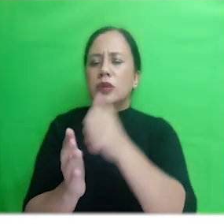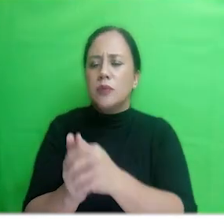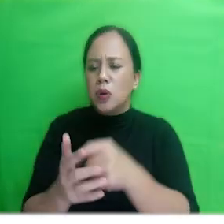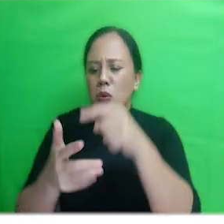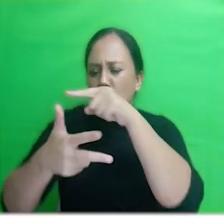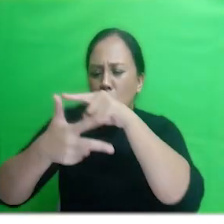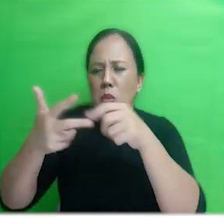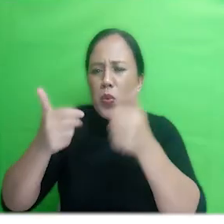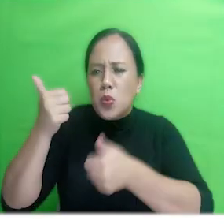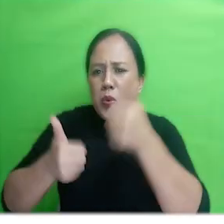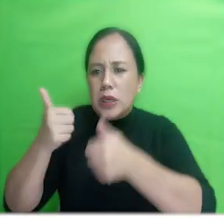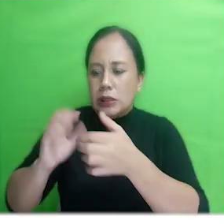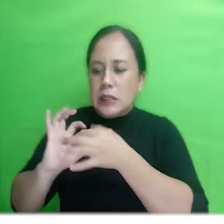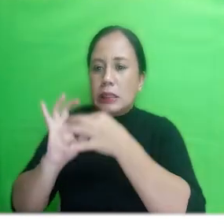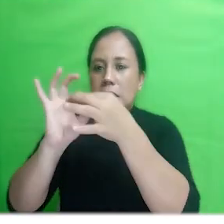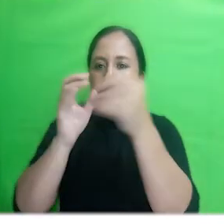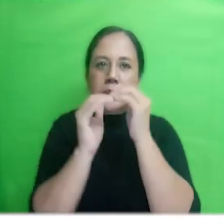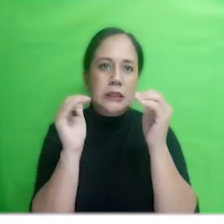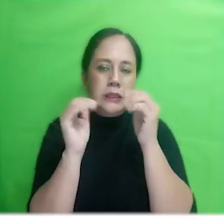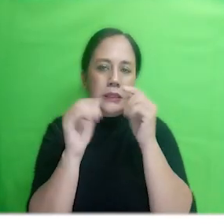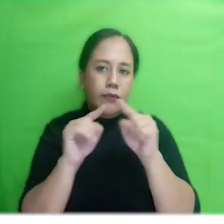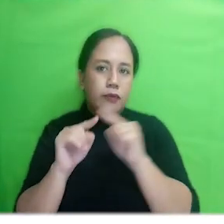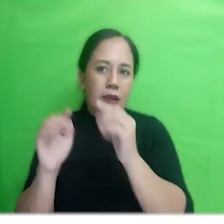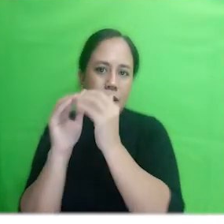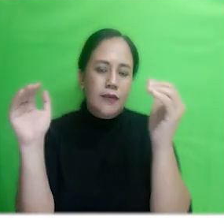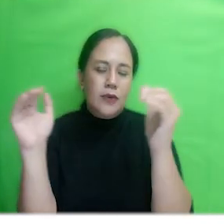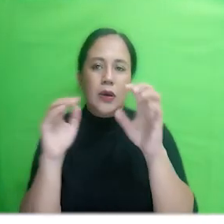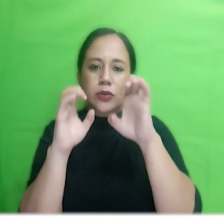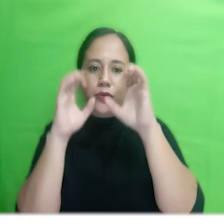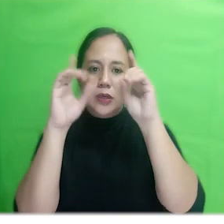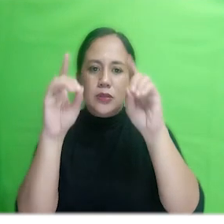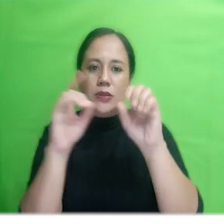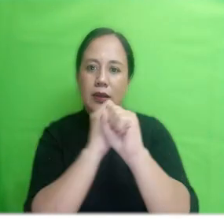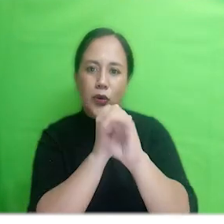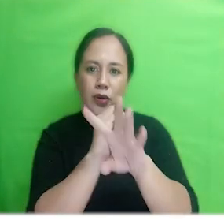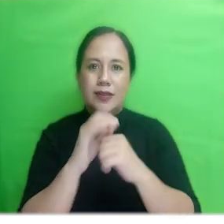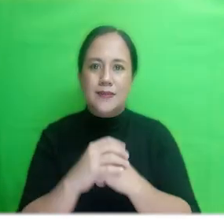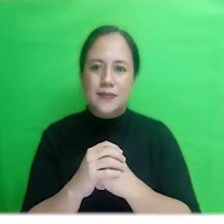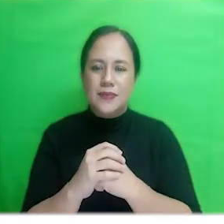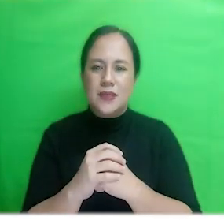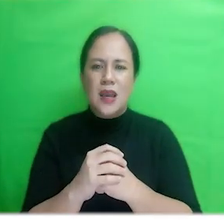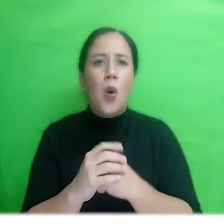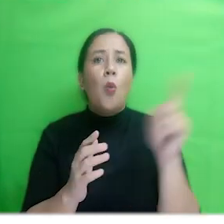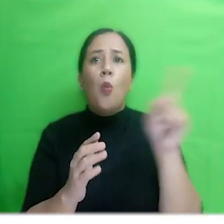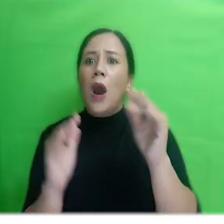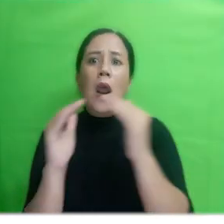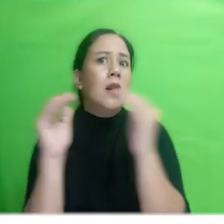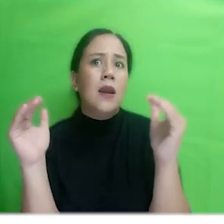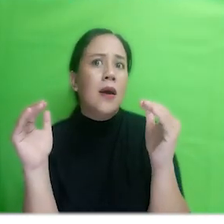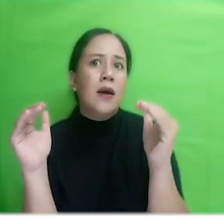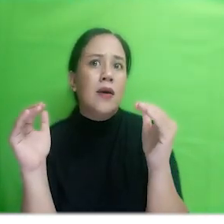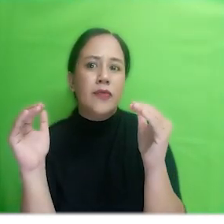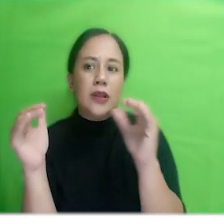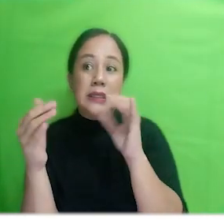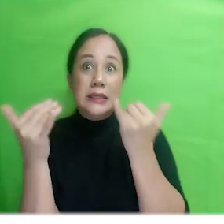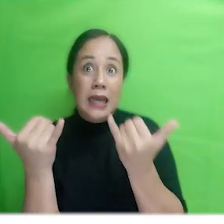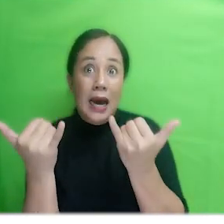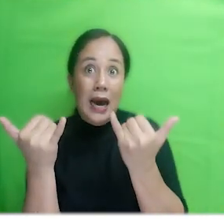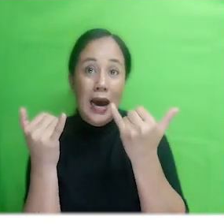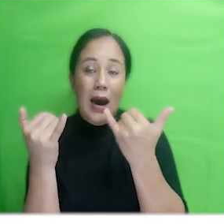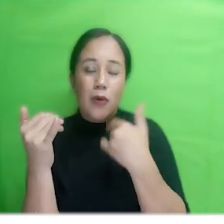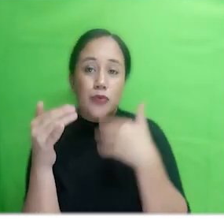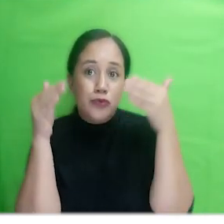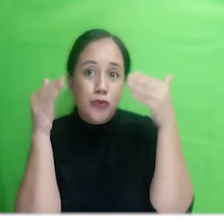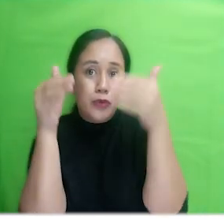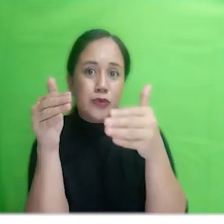them can relate to these different levels of education advocacy? At what level do you locate your current focus